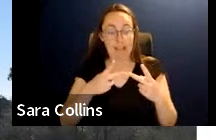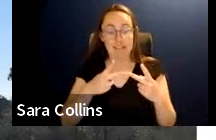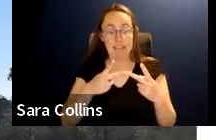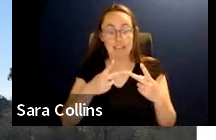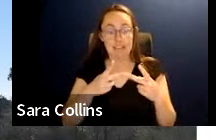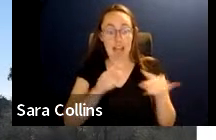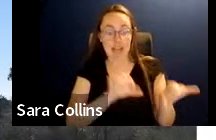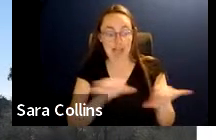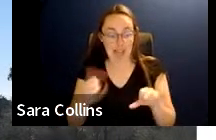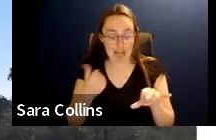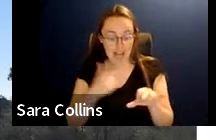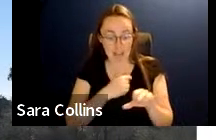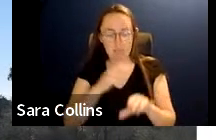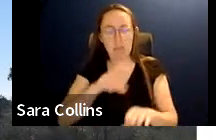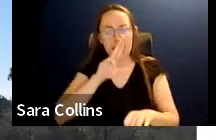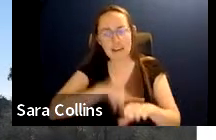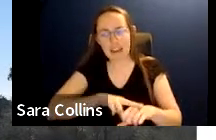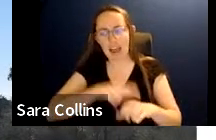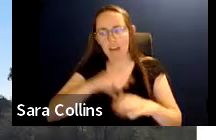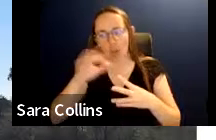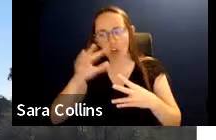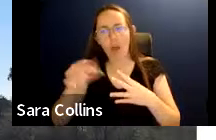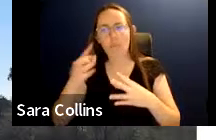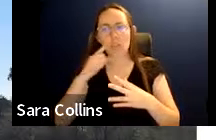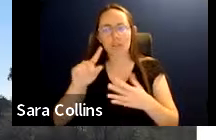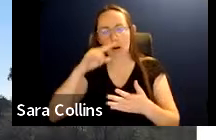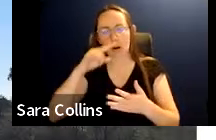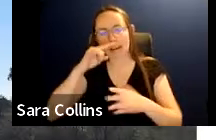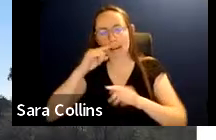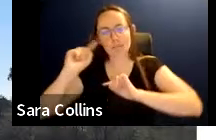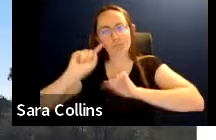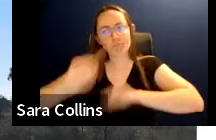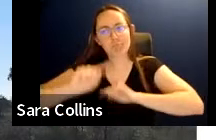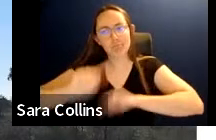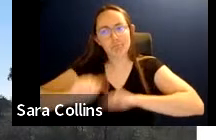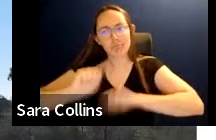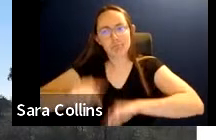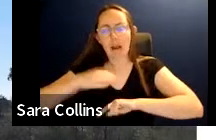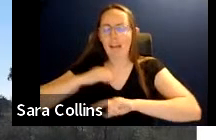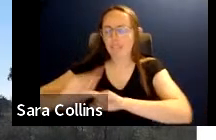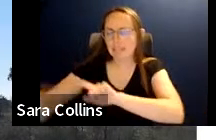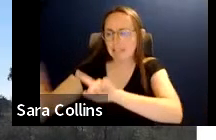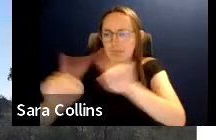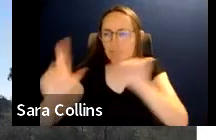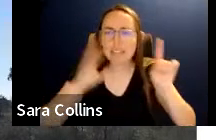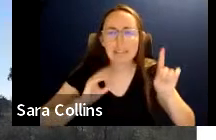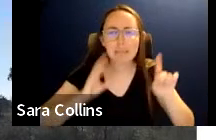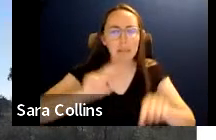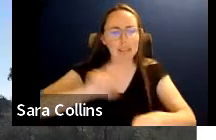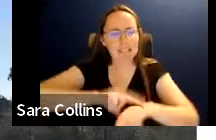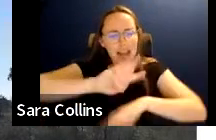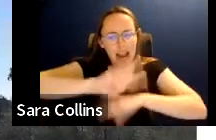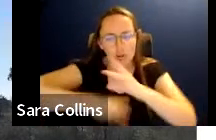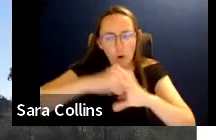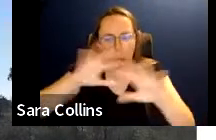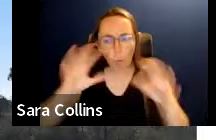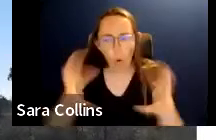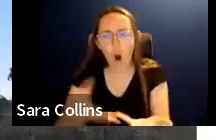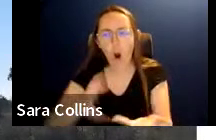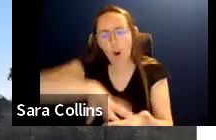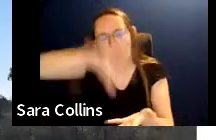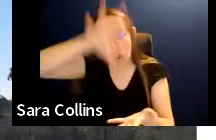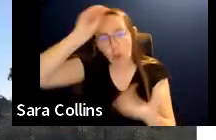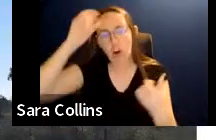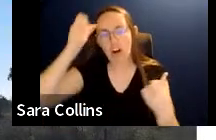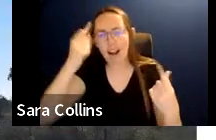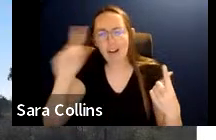setting alternative to the mall where people can have a different experience of the natural world, know a little bit more about where their food